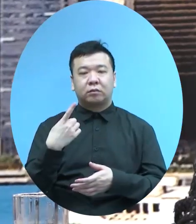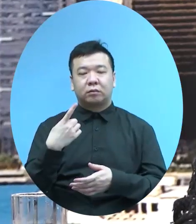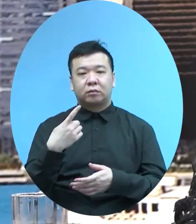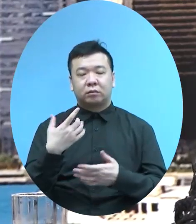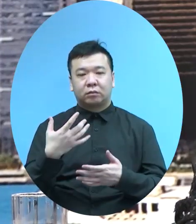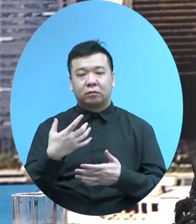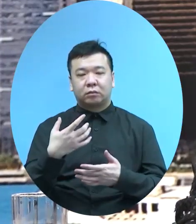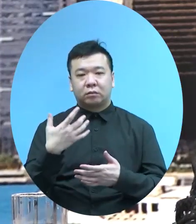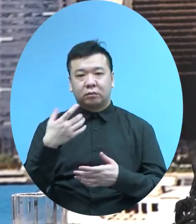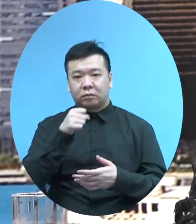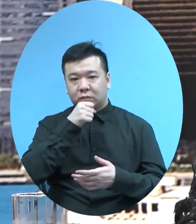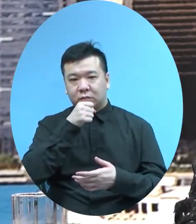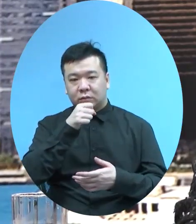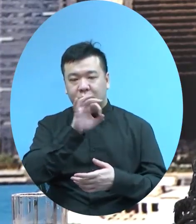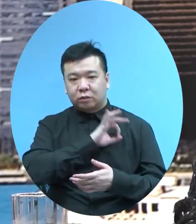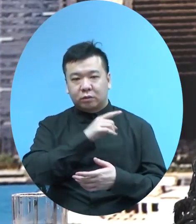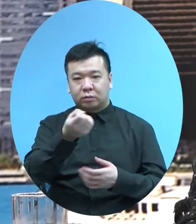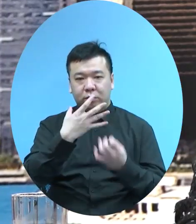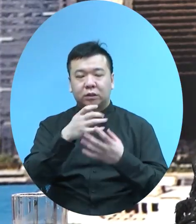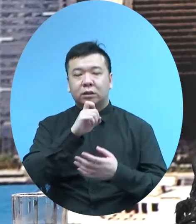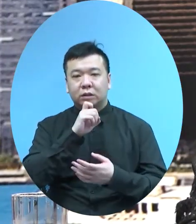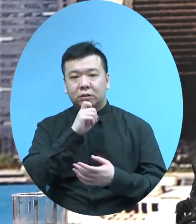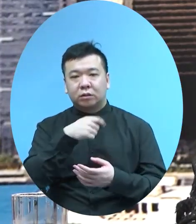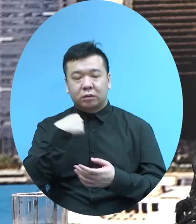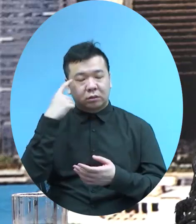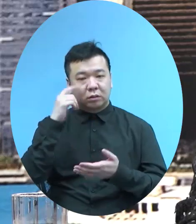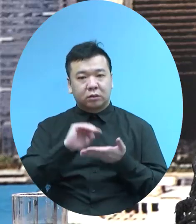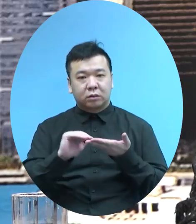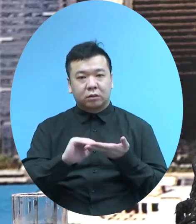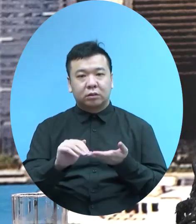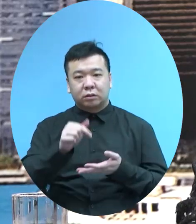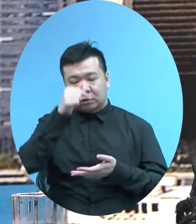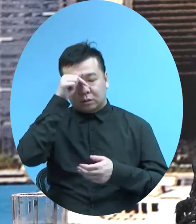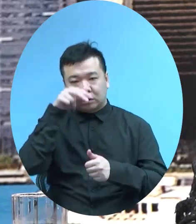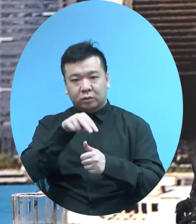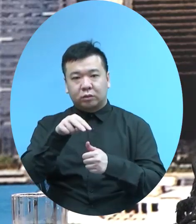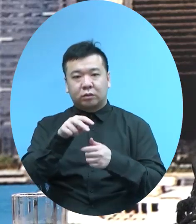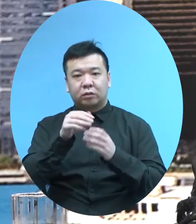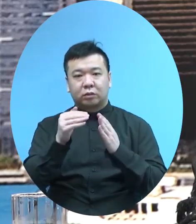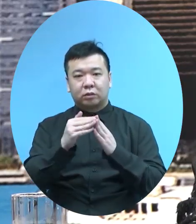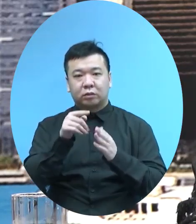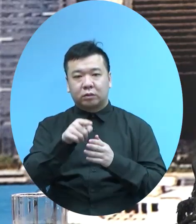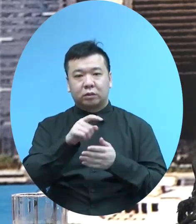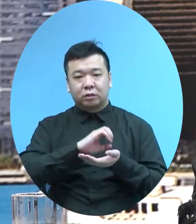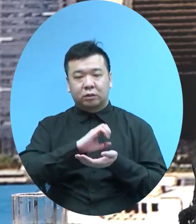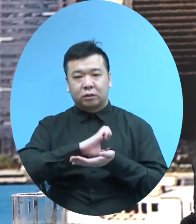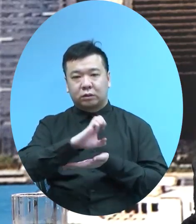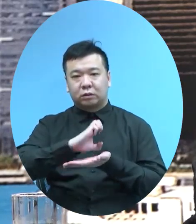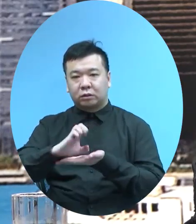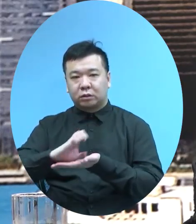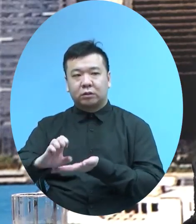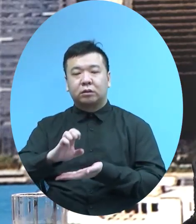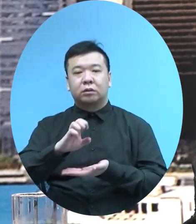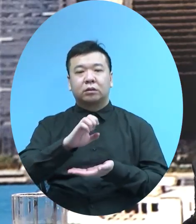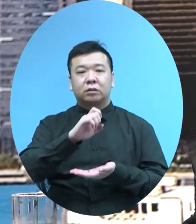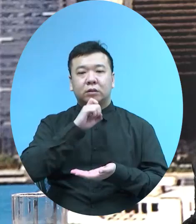conference, and I understand that HA sent a letter or email to individual staff who have been absent for